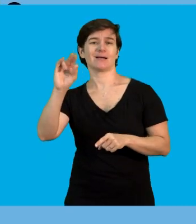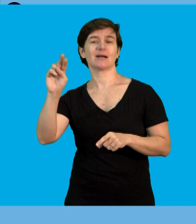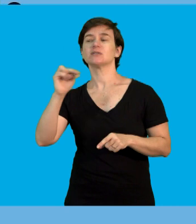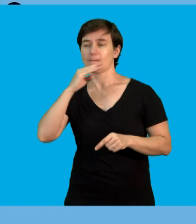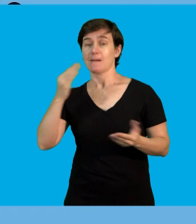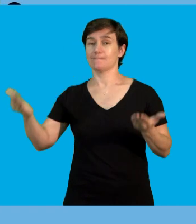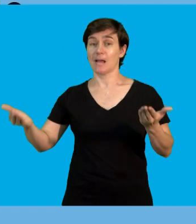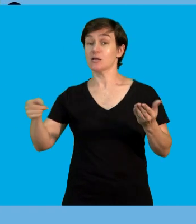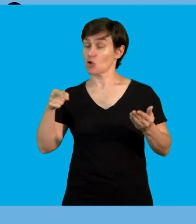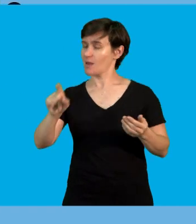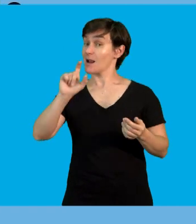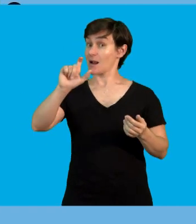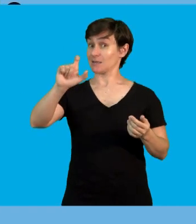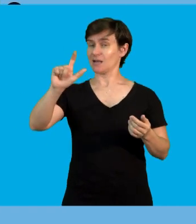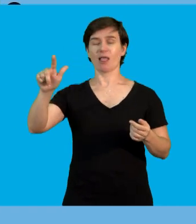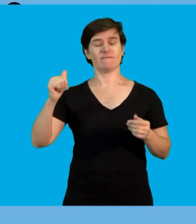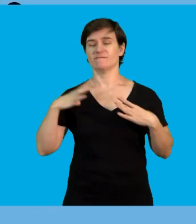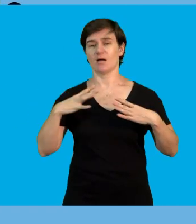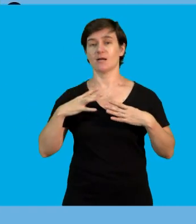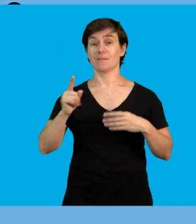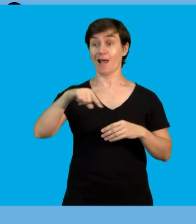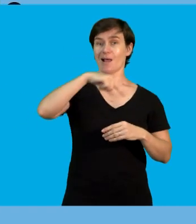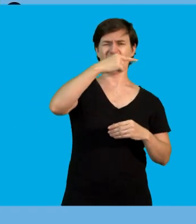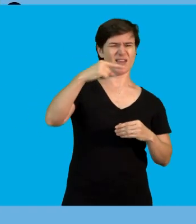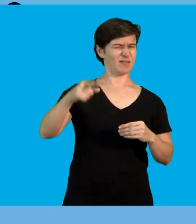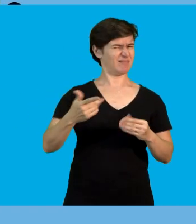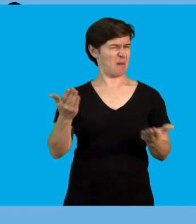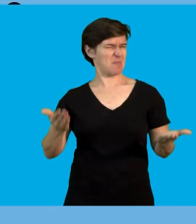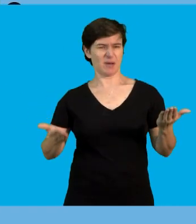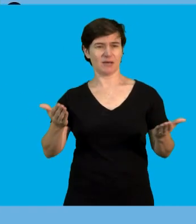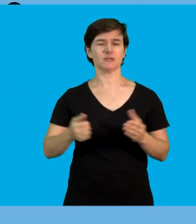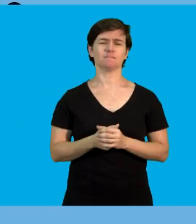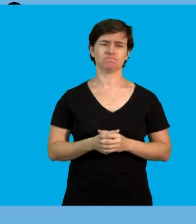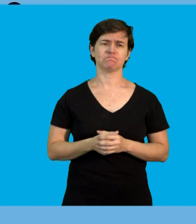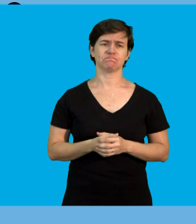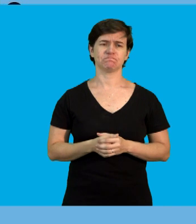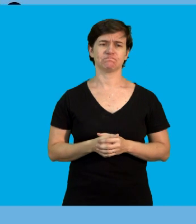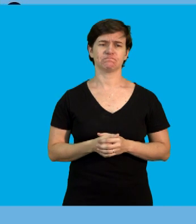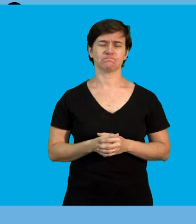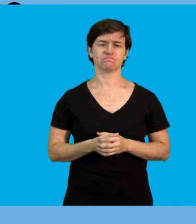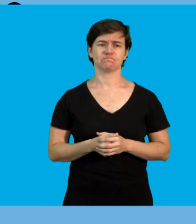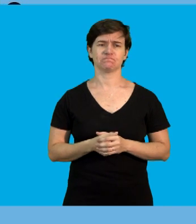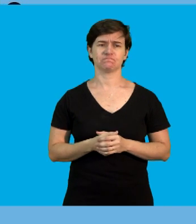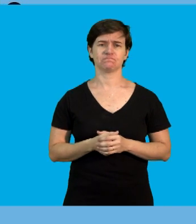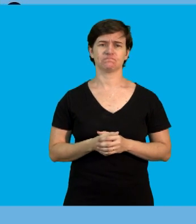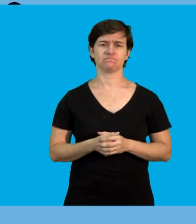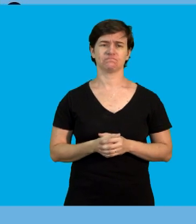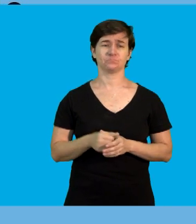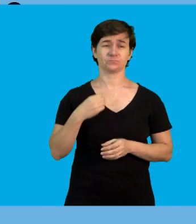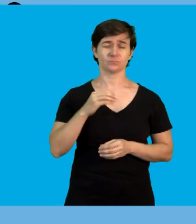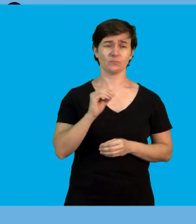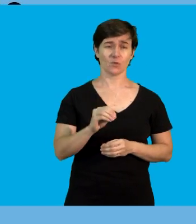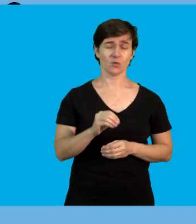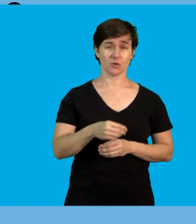The other ones are not balanced. So let's start. So you're going to start by balancing out the hydrogen. So if we put